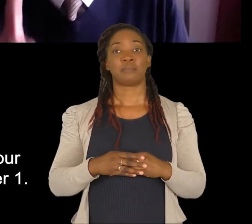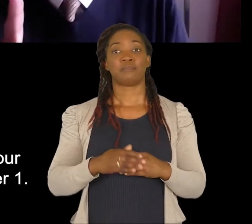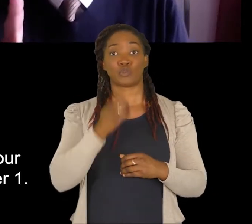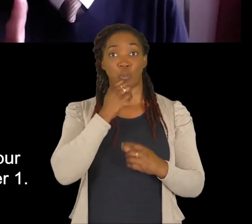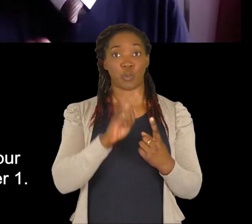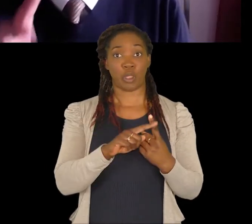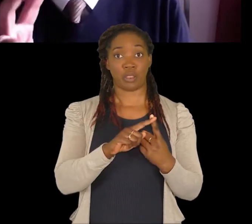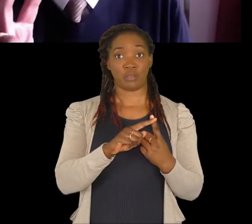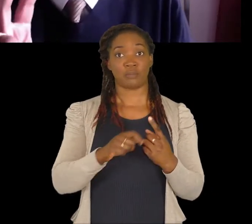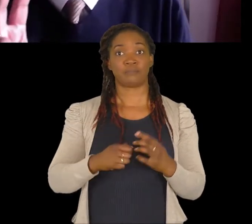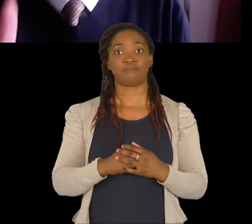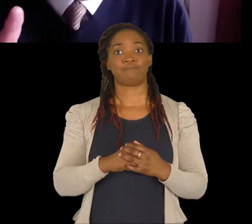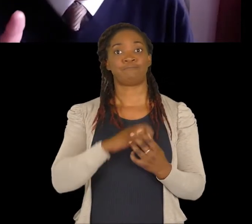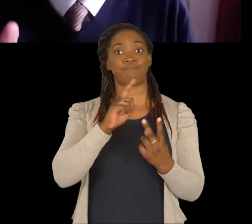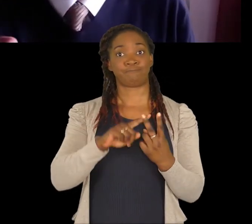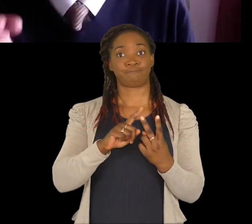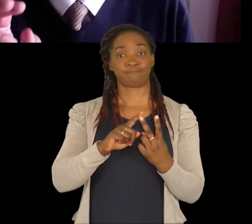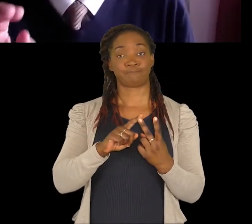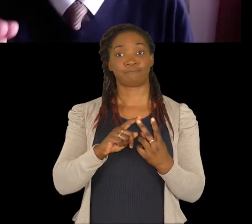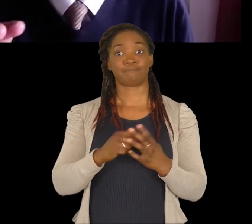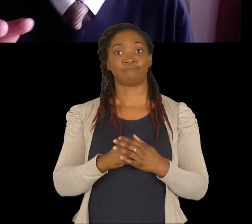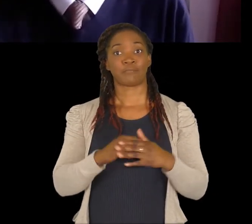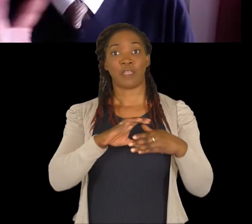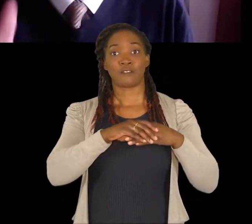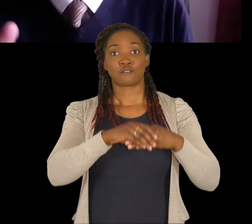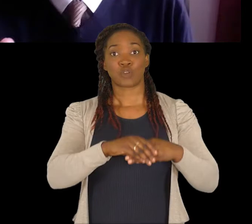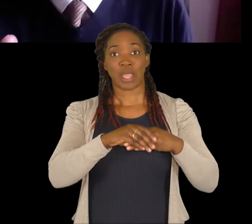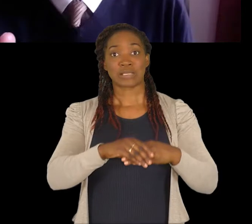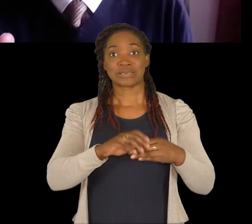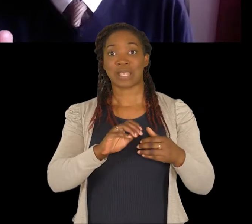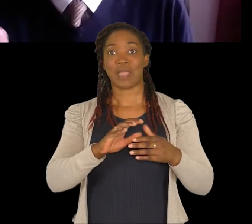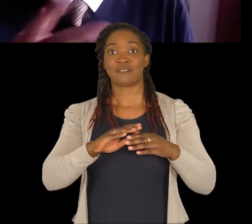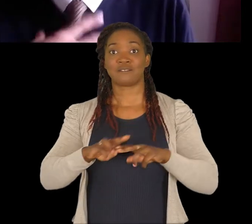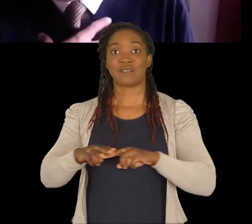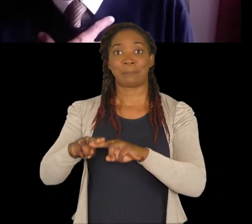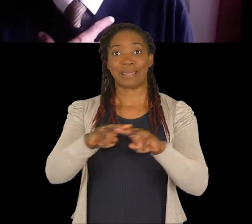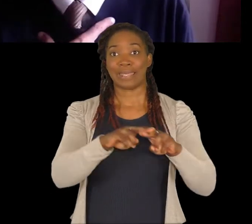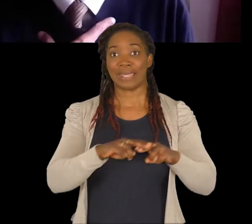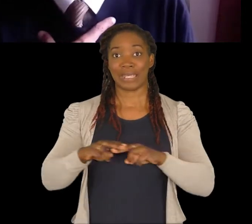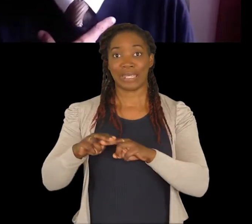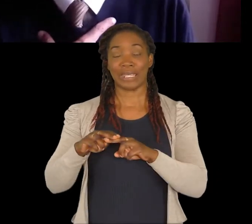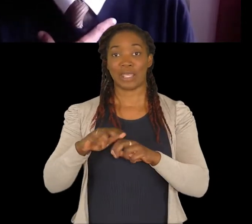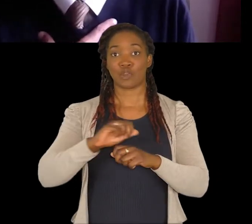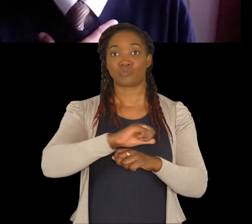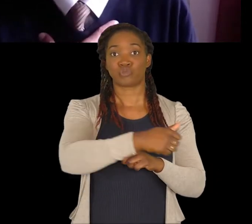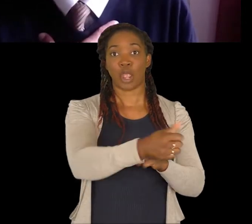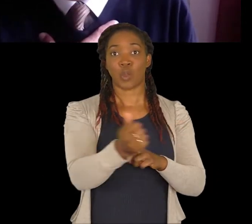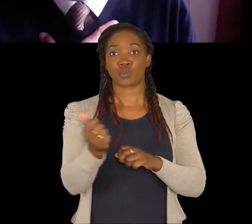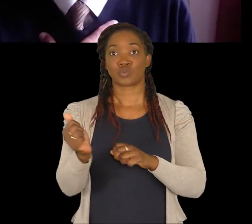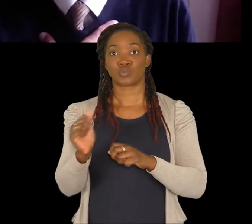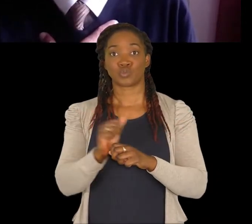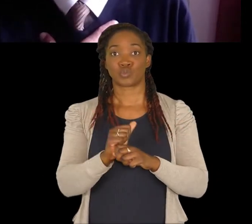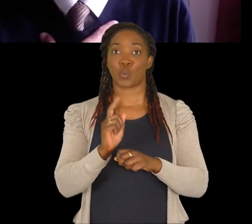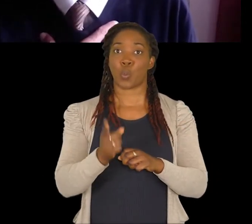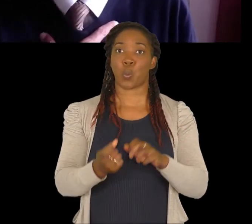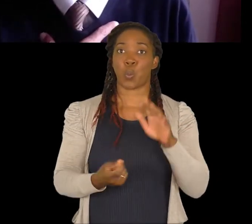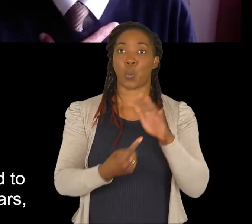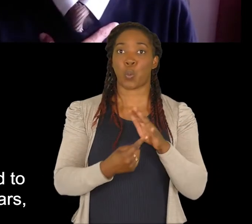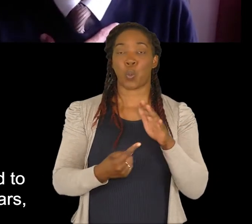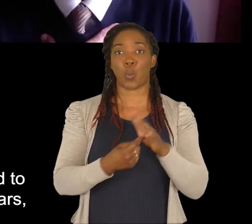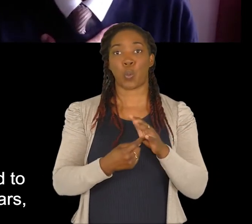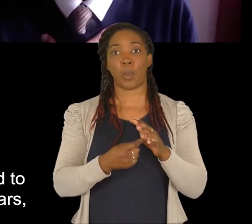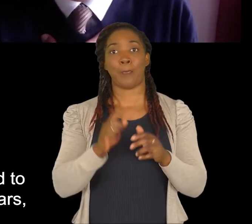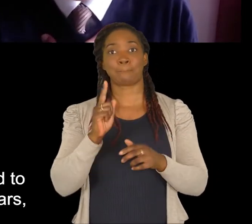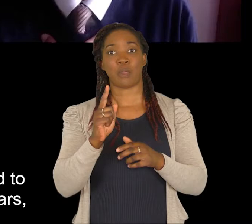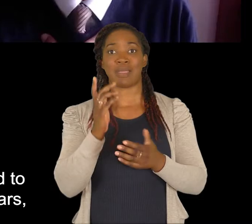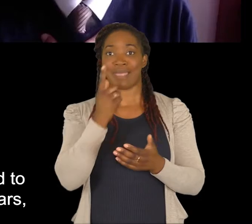right? Number one. Number two, the friends and family round, I think, is the most critical round, but is